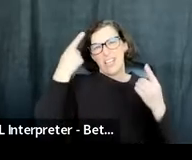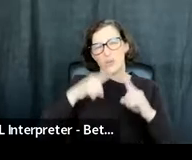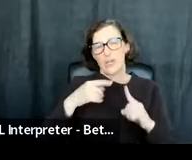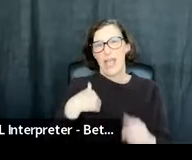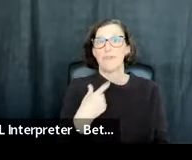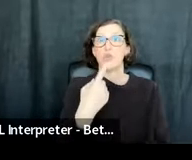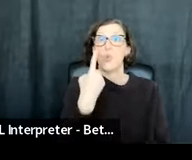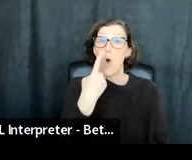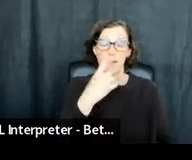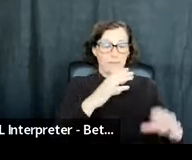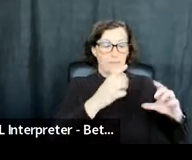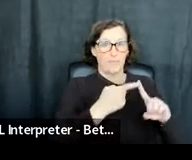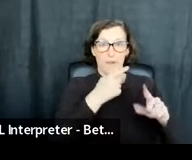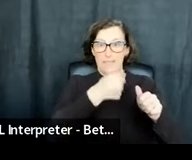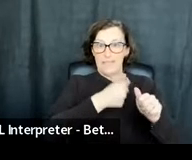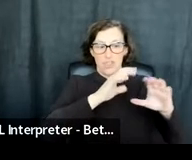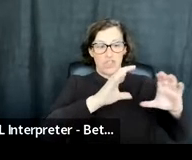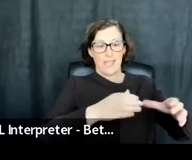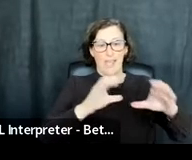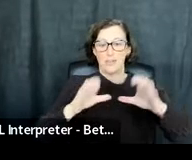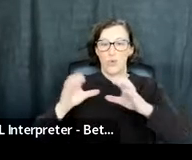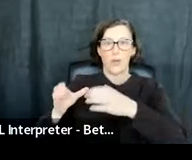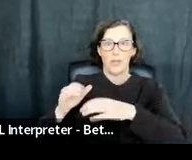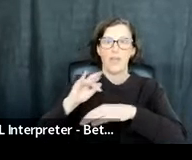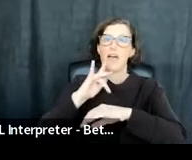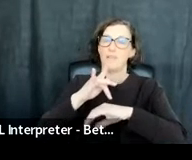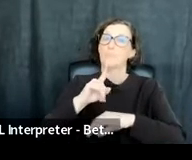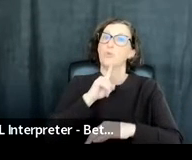major types of software available is really handy.